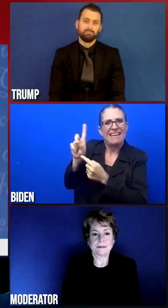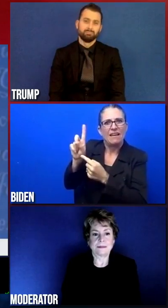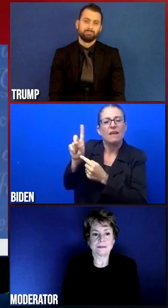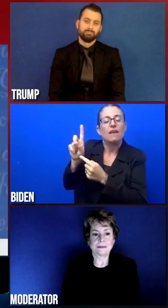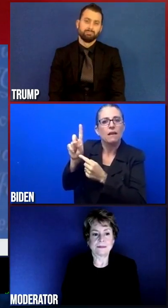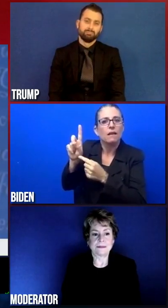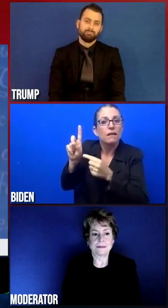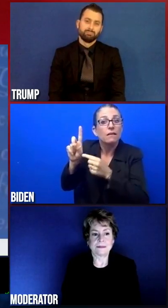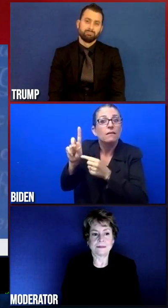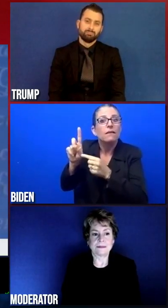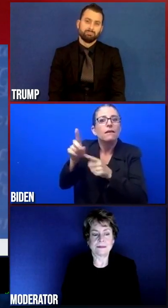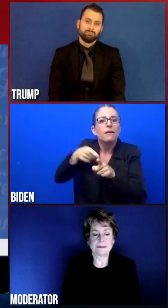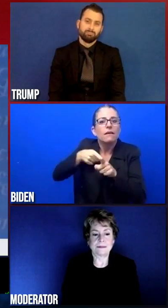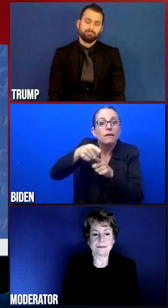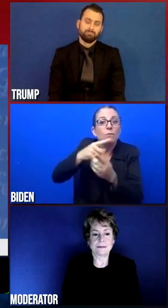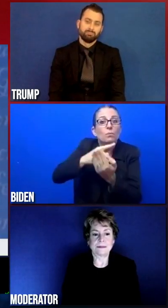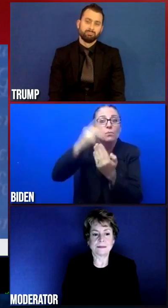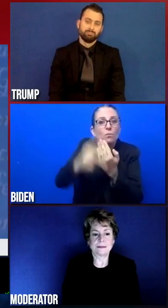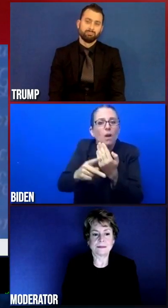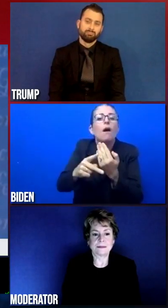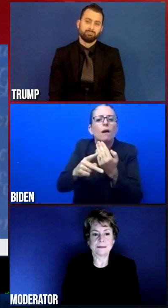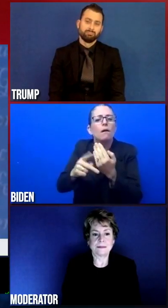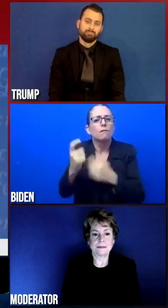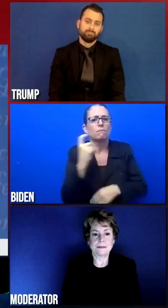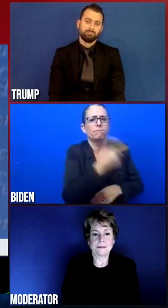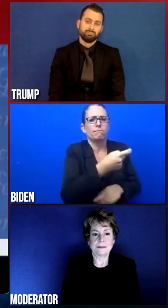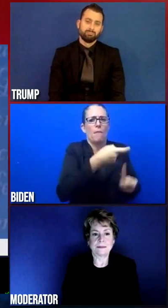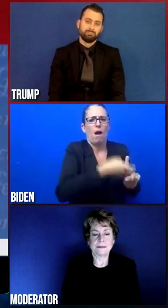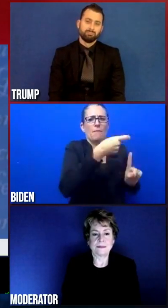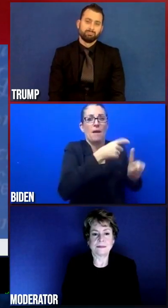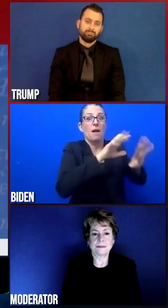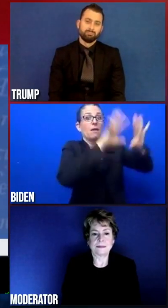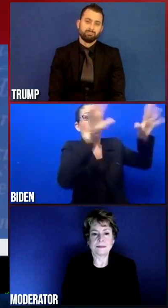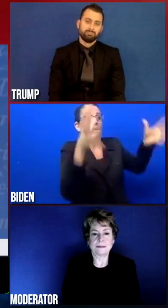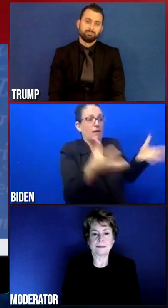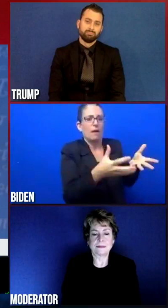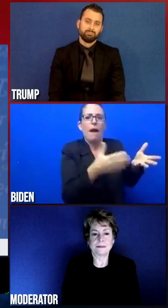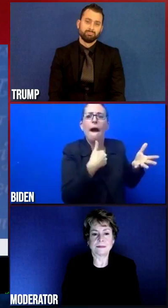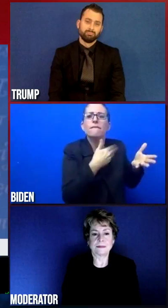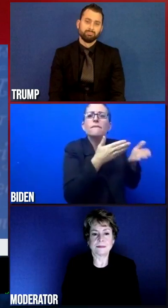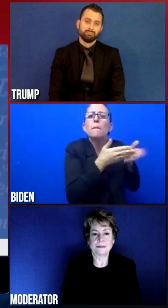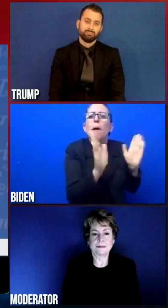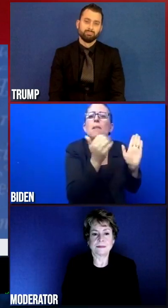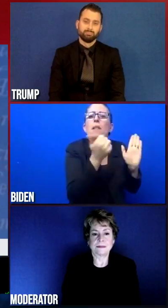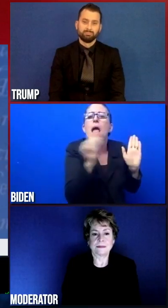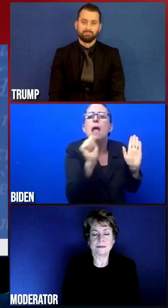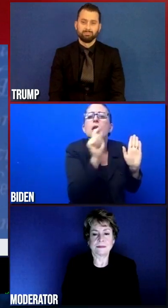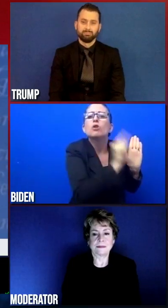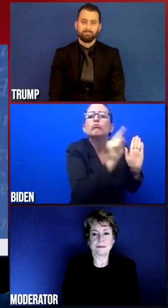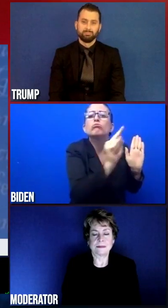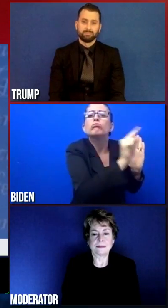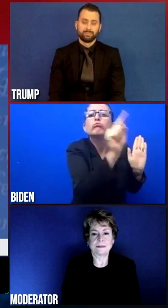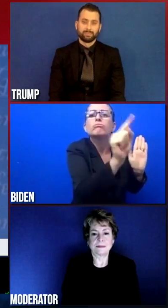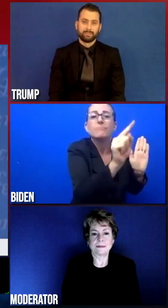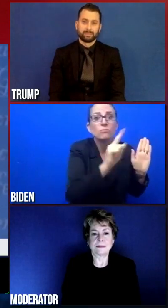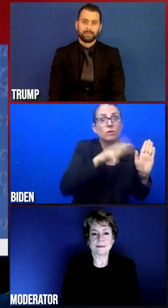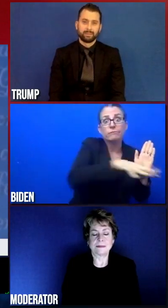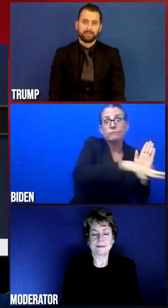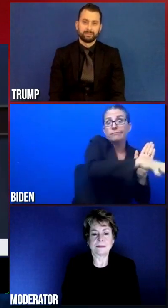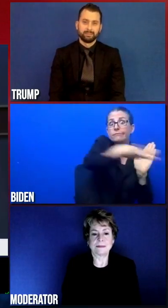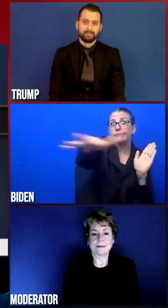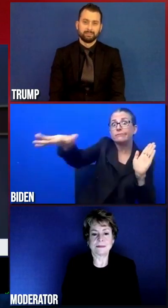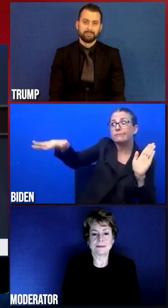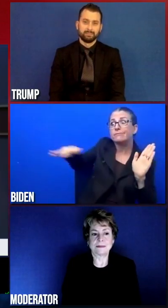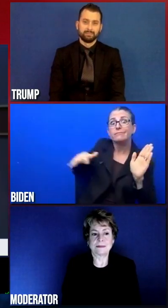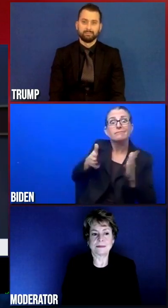in the public option. The vast majority of the American people would still not be in that option, number one. Joe, you